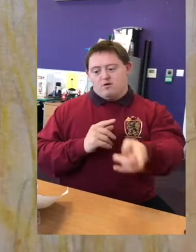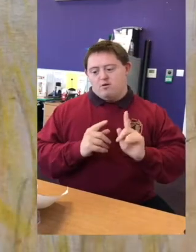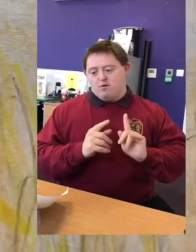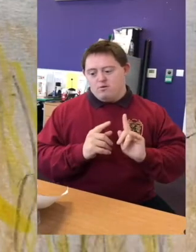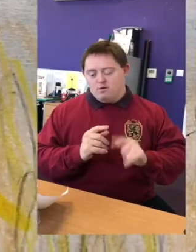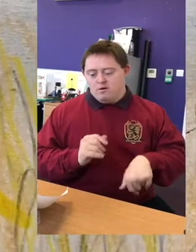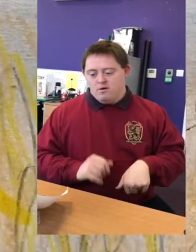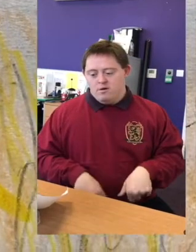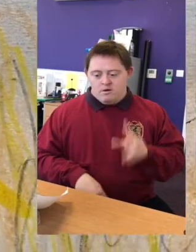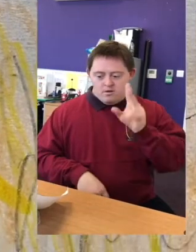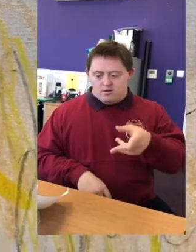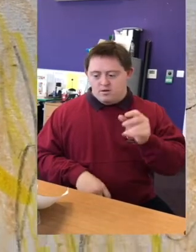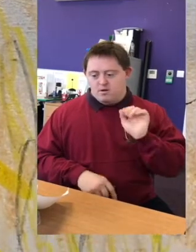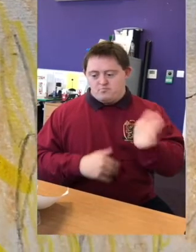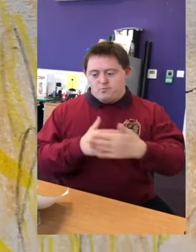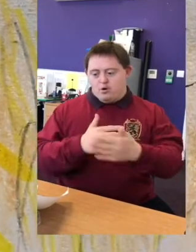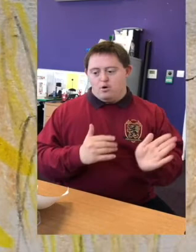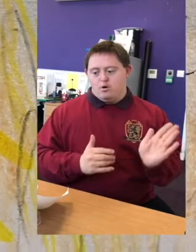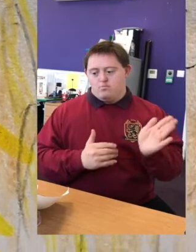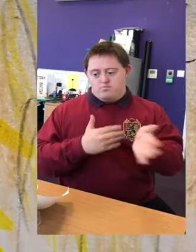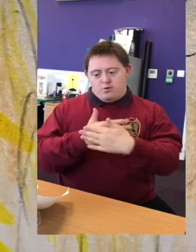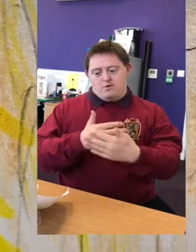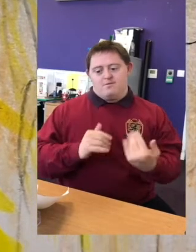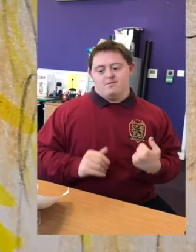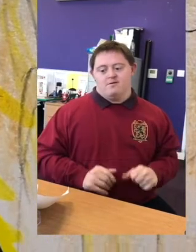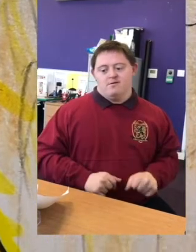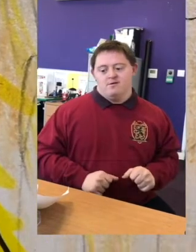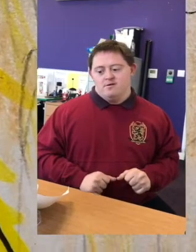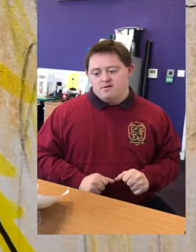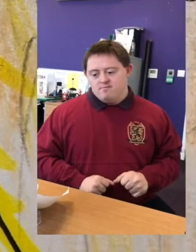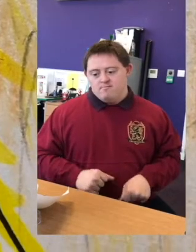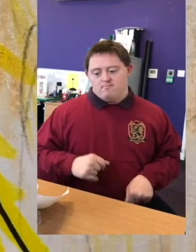Another step closer, I see more and more.